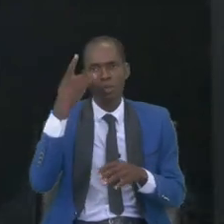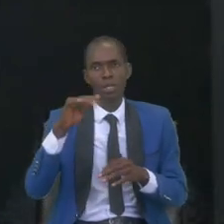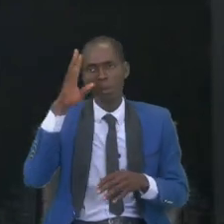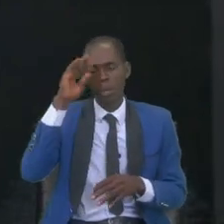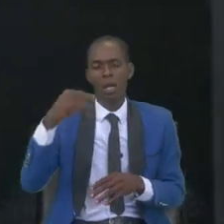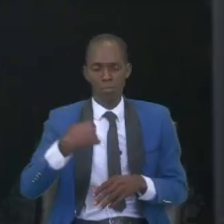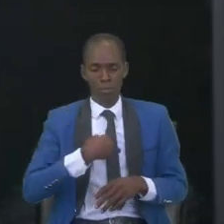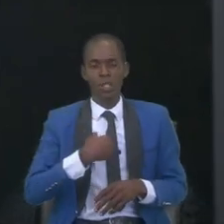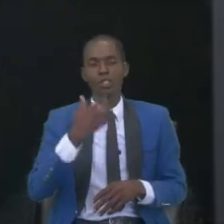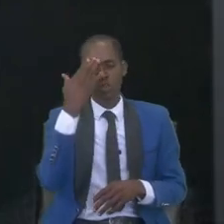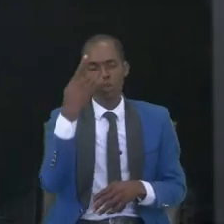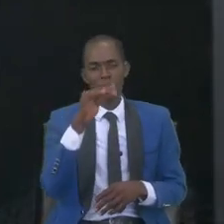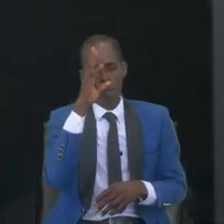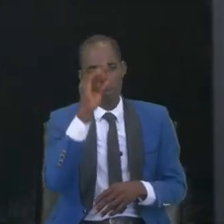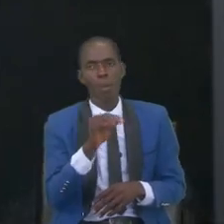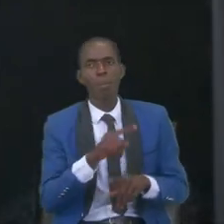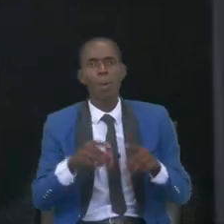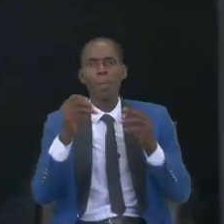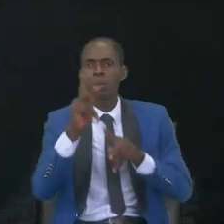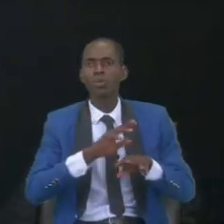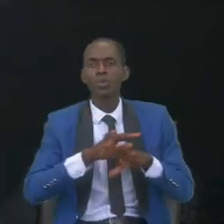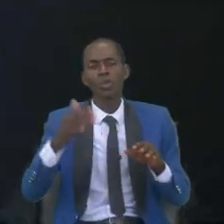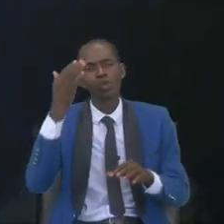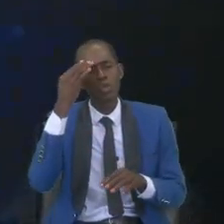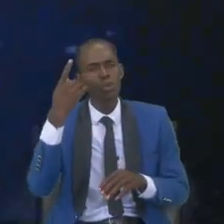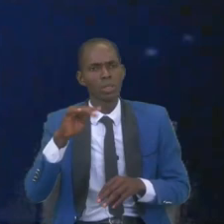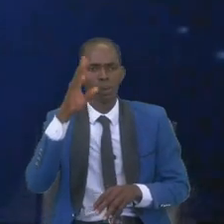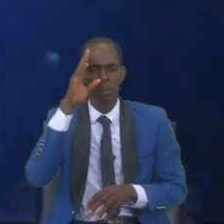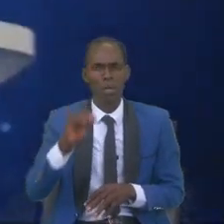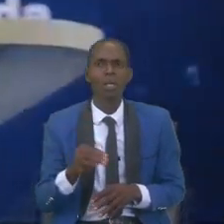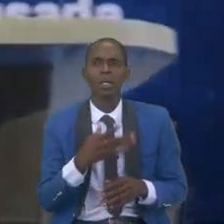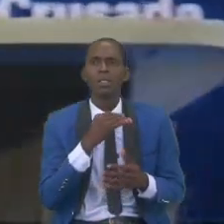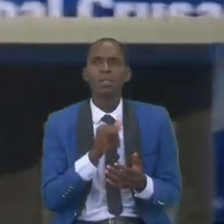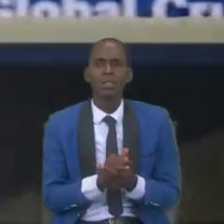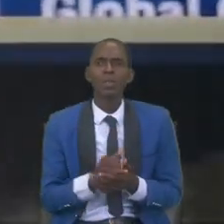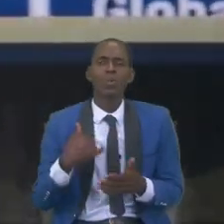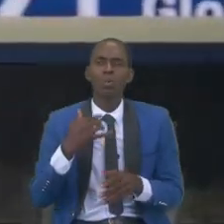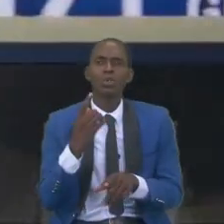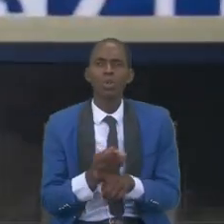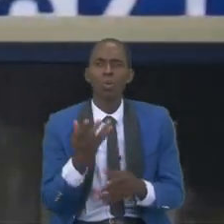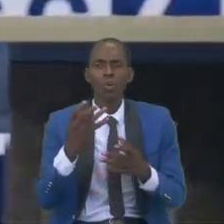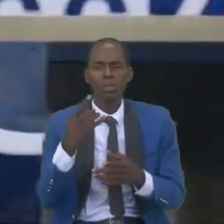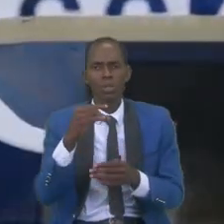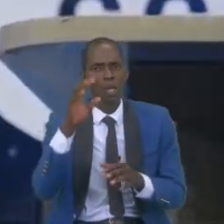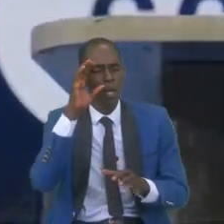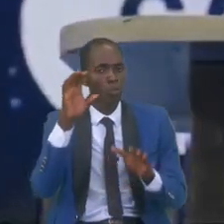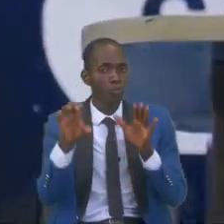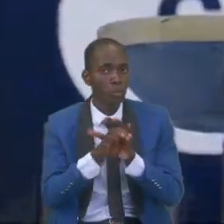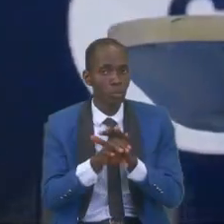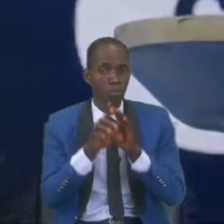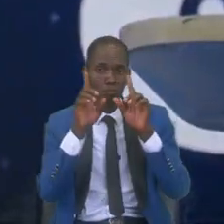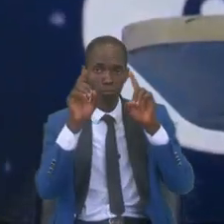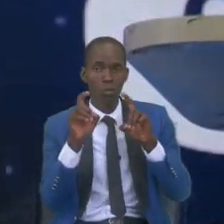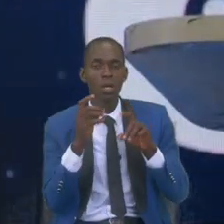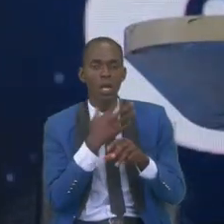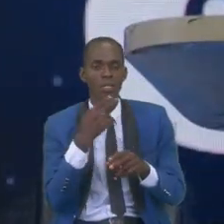man, but they didn't, many people did not know him. And he said, if we just put his picture and his name, that